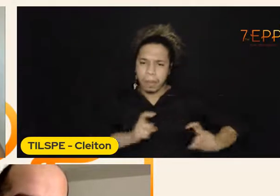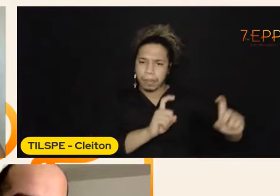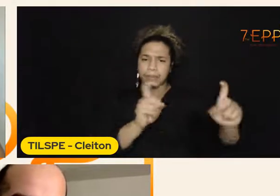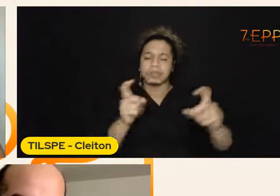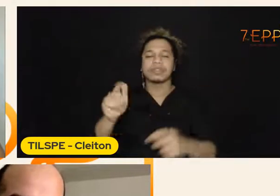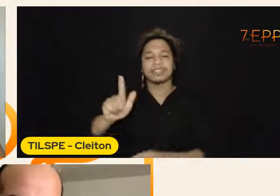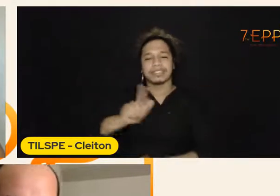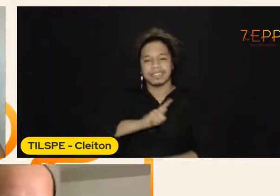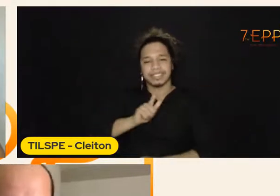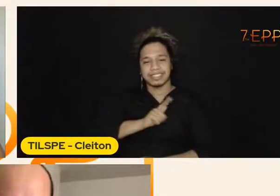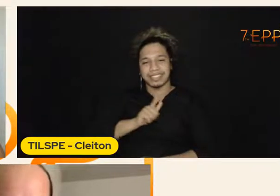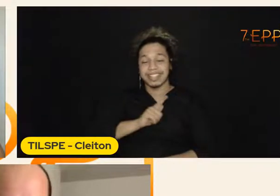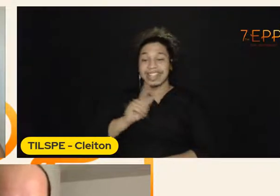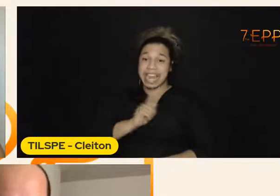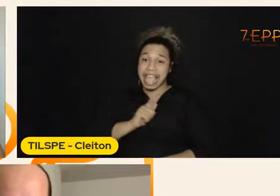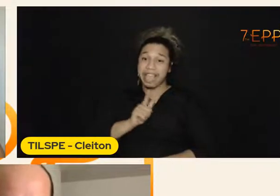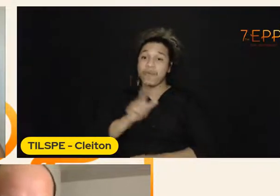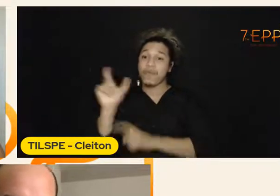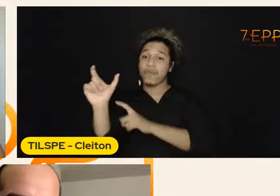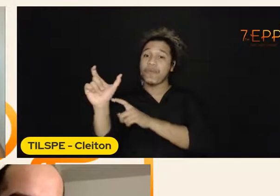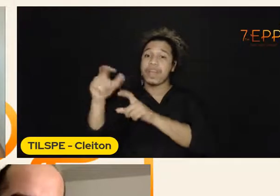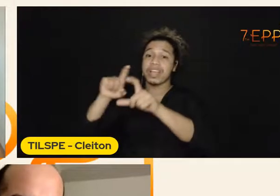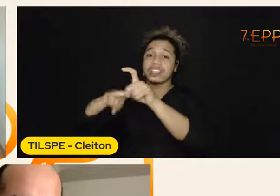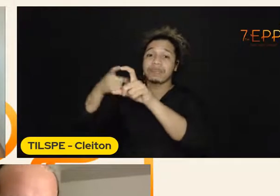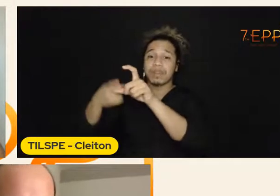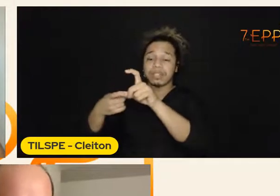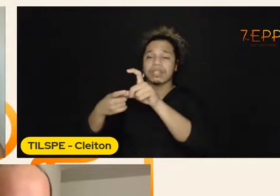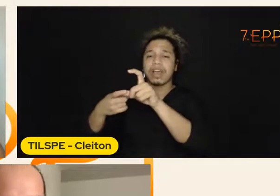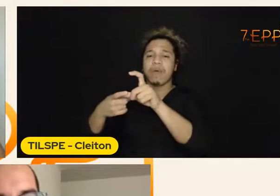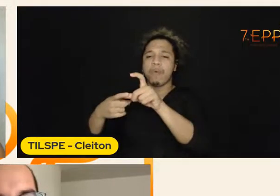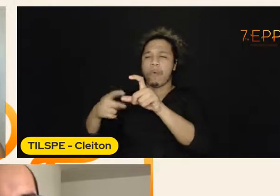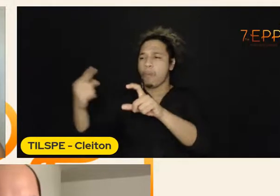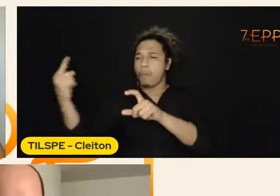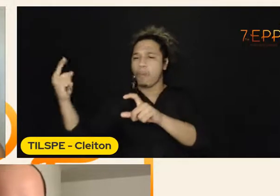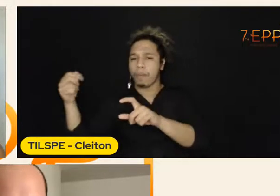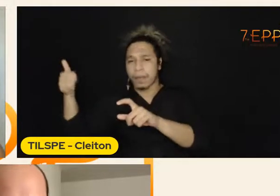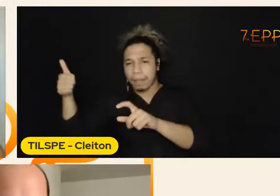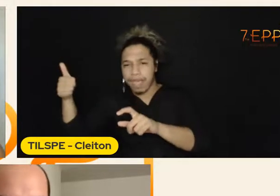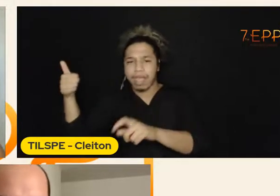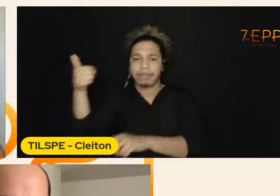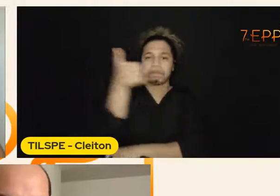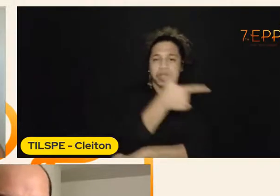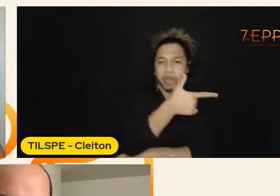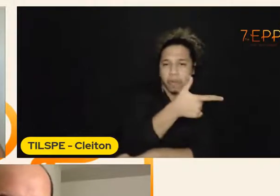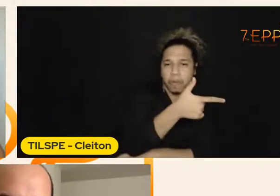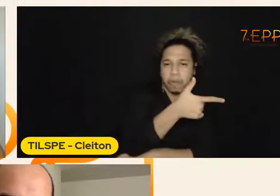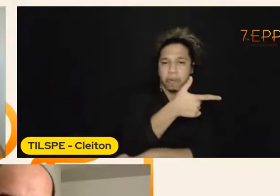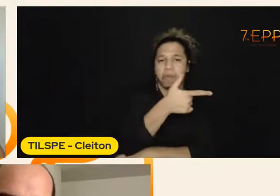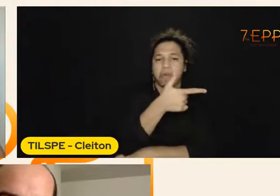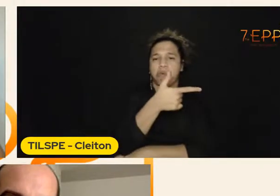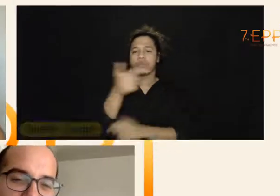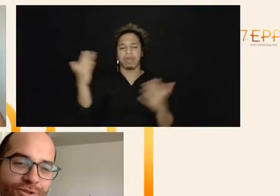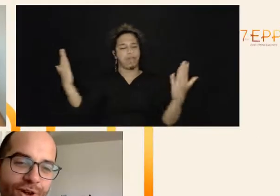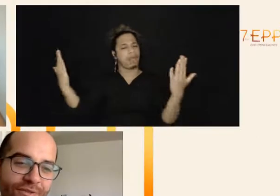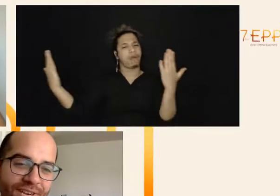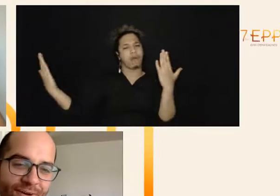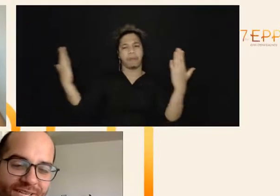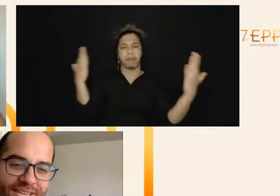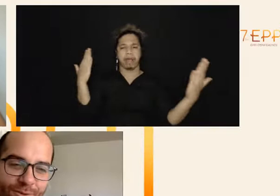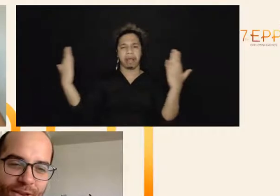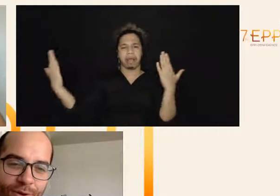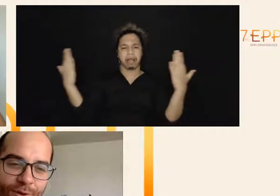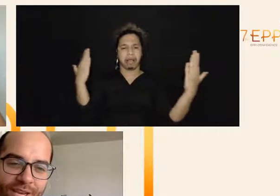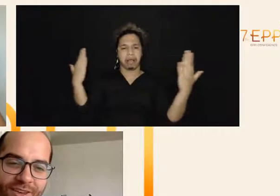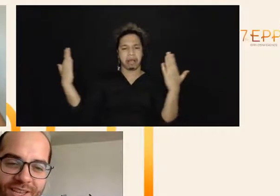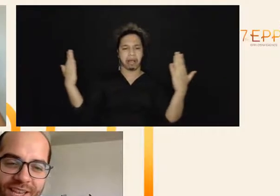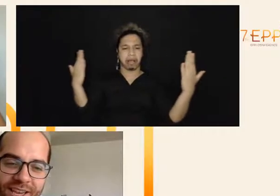the one hand, on the other hand, or we have this the other side of the coin, right? And most often